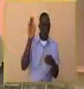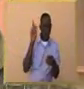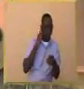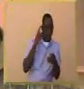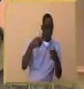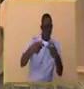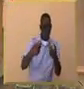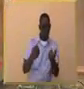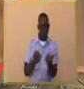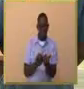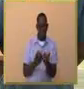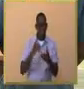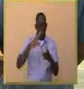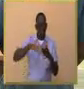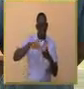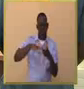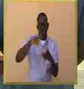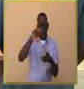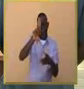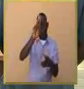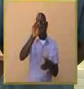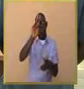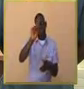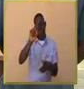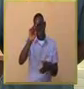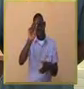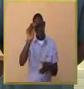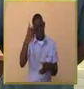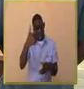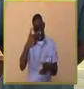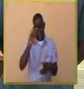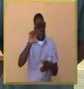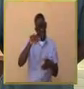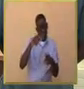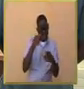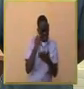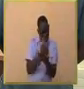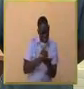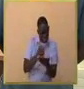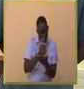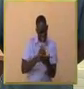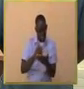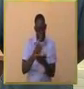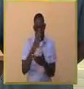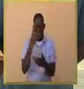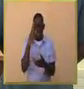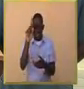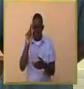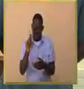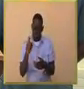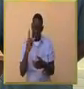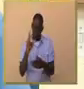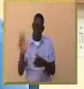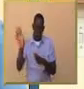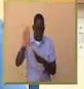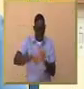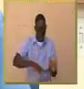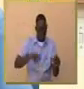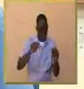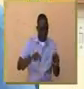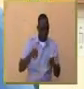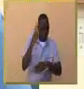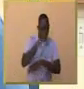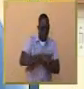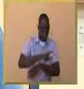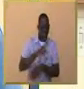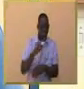the conference room concerning UNTA. But you were supposed to clean the waiting area. Thousands of people are streaming through here today. Yes,